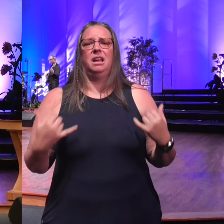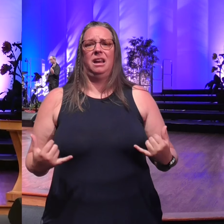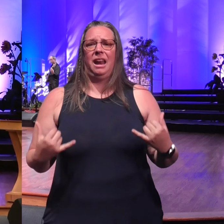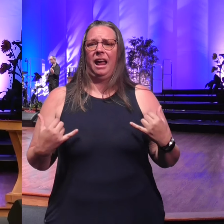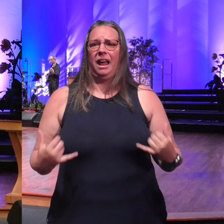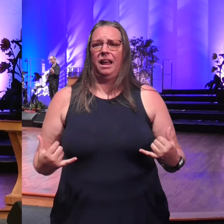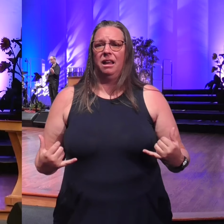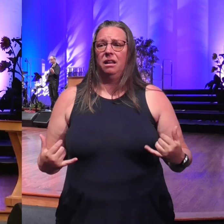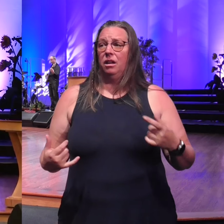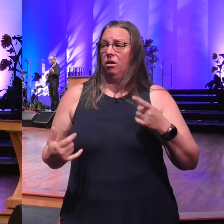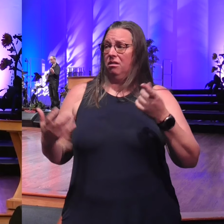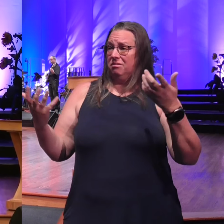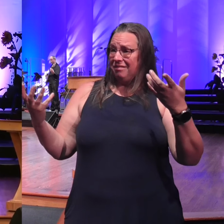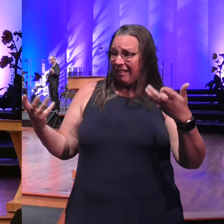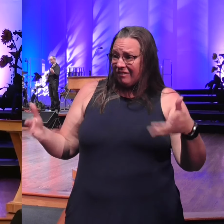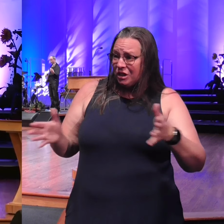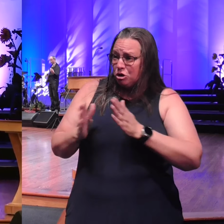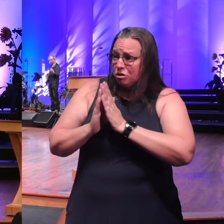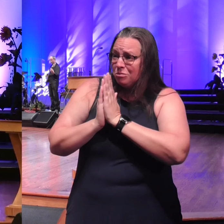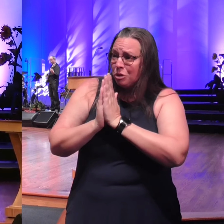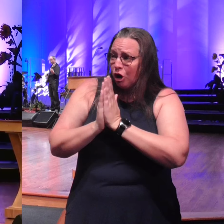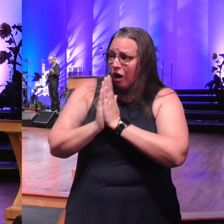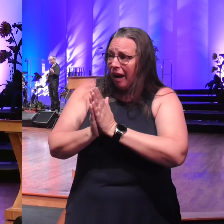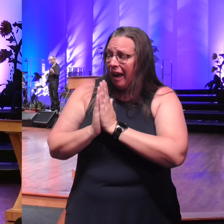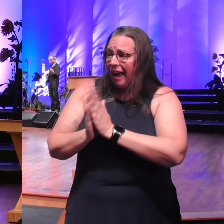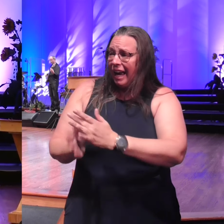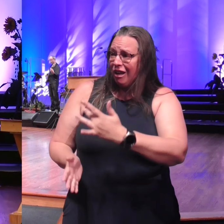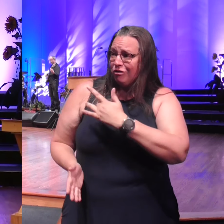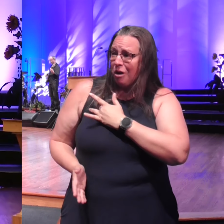Have you prayed from the